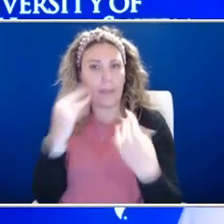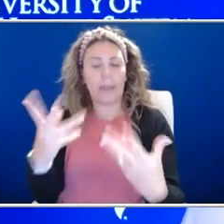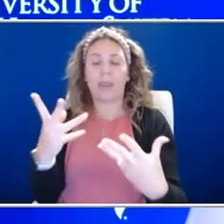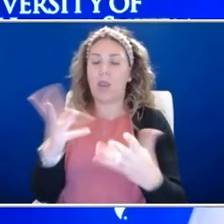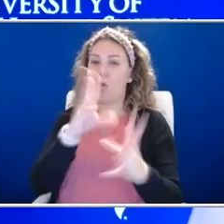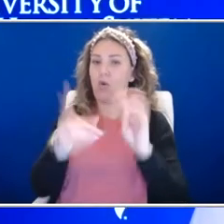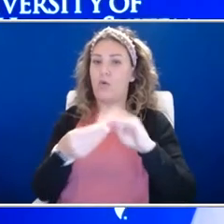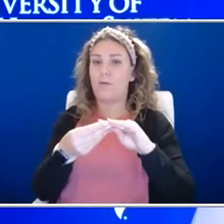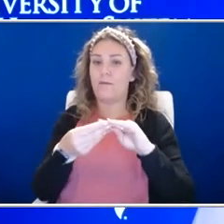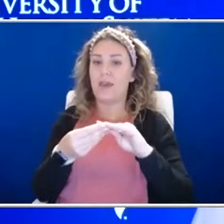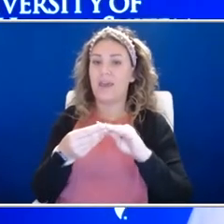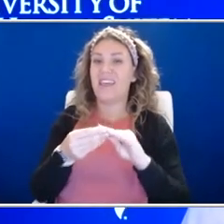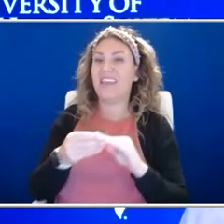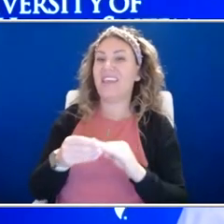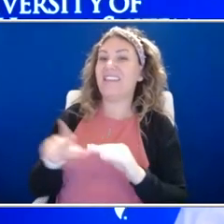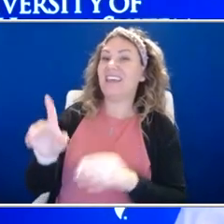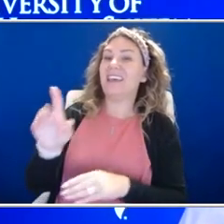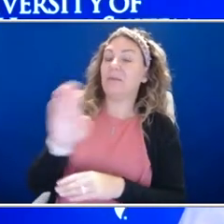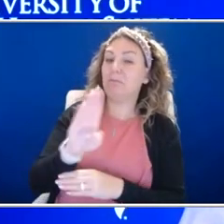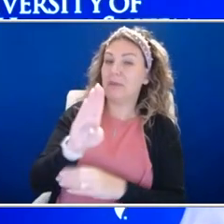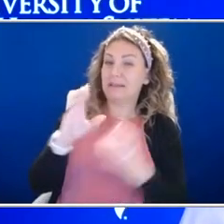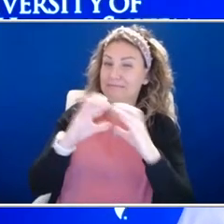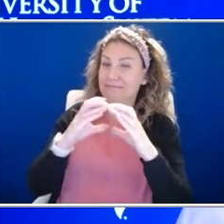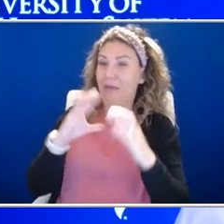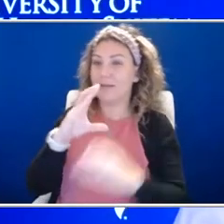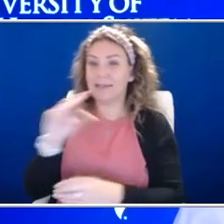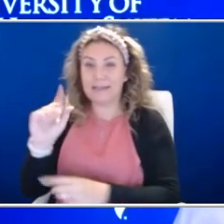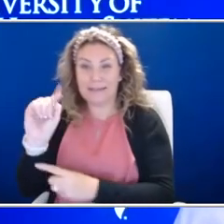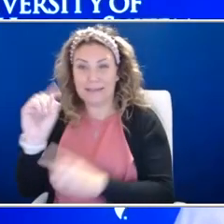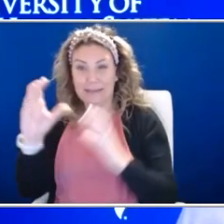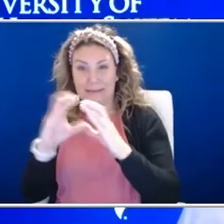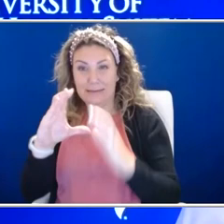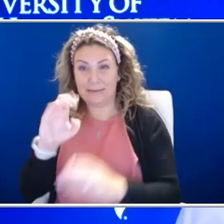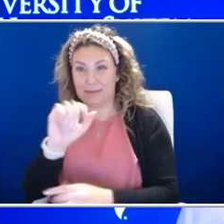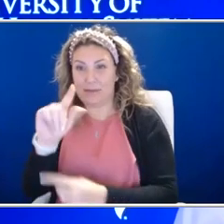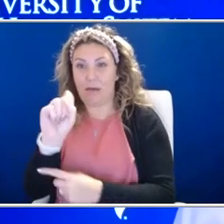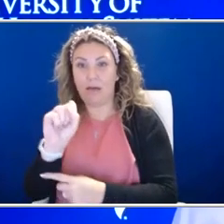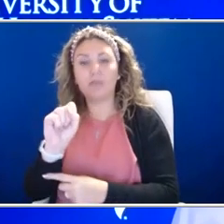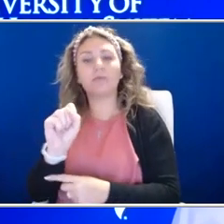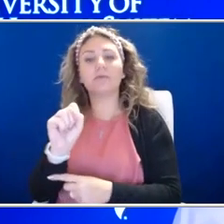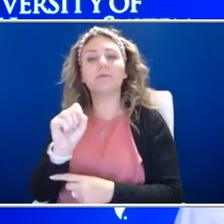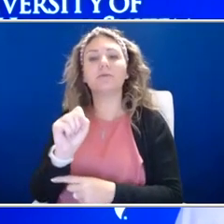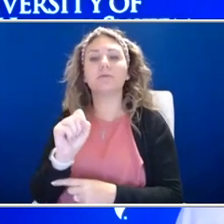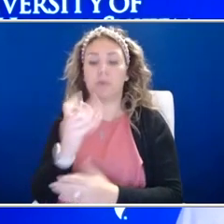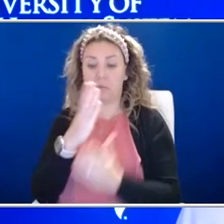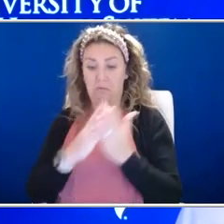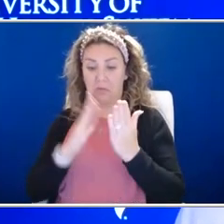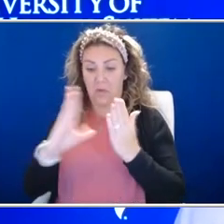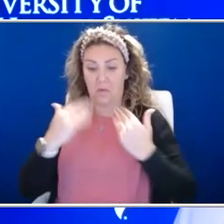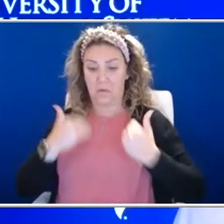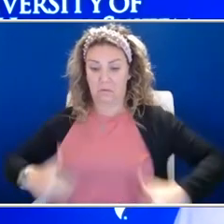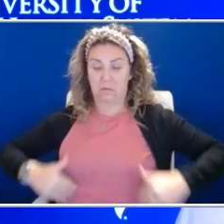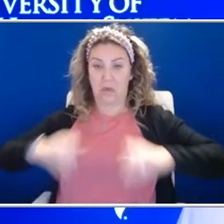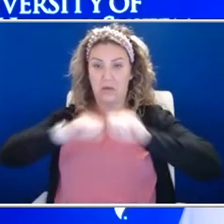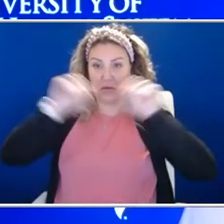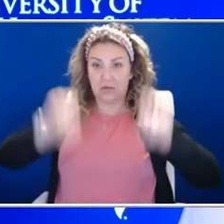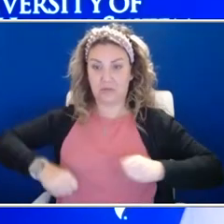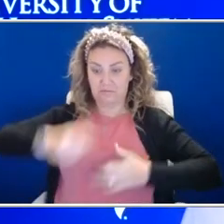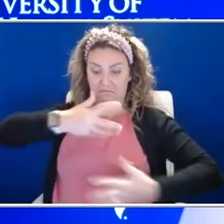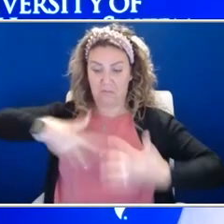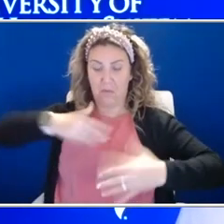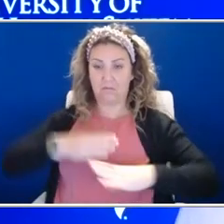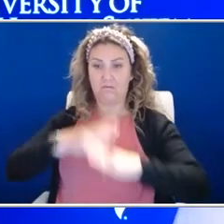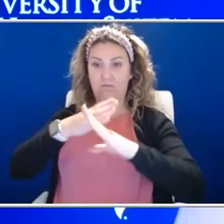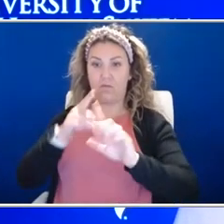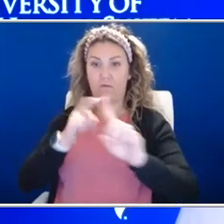cells, antibodies, and T cells. Really, those that part of our immune system that protects us from severe disease and death is really